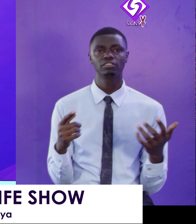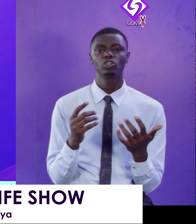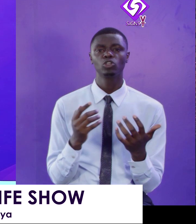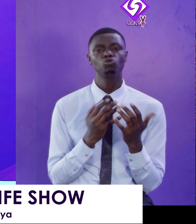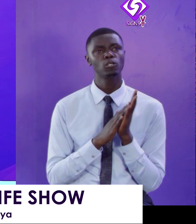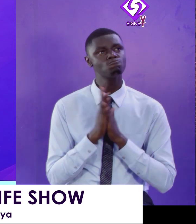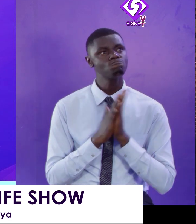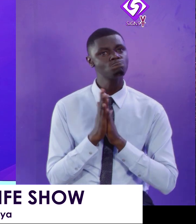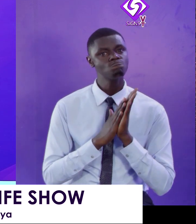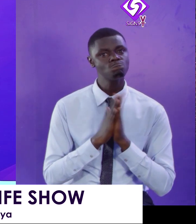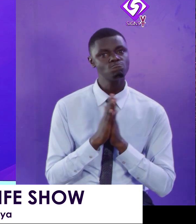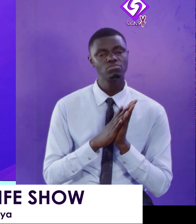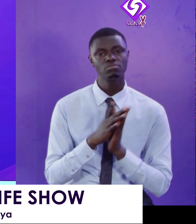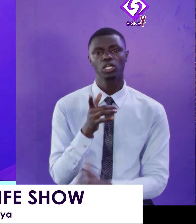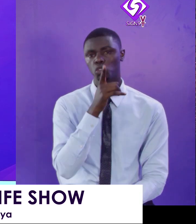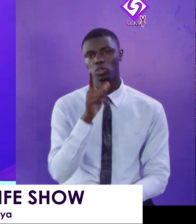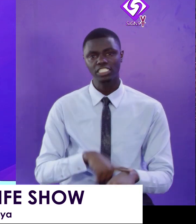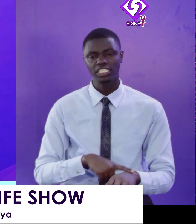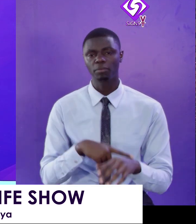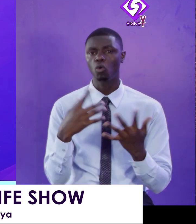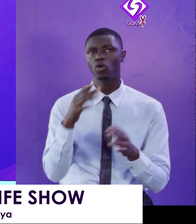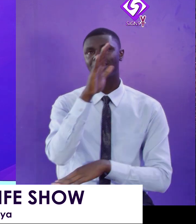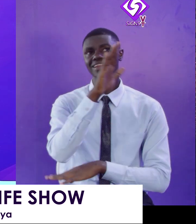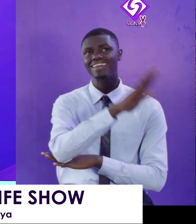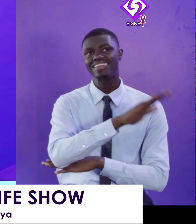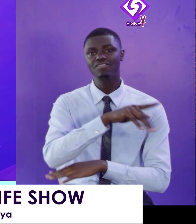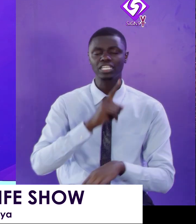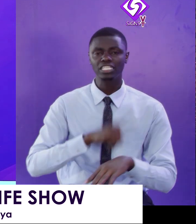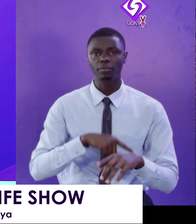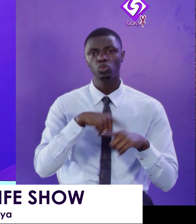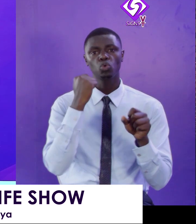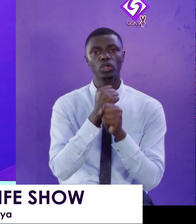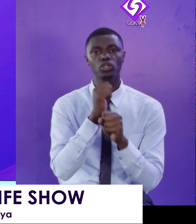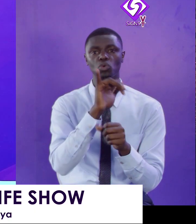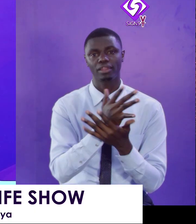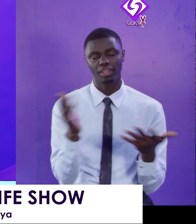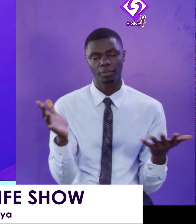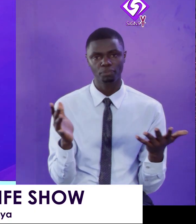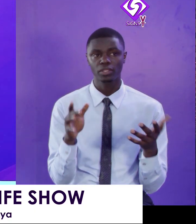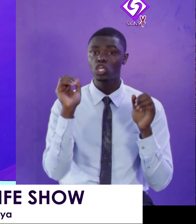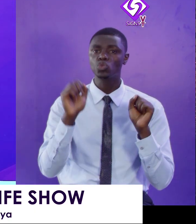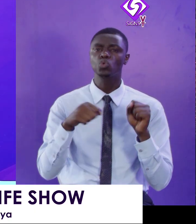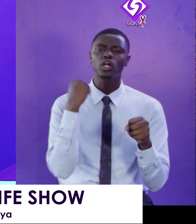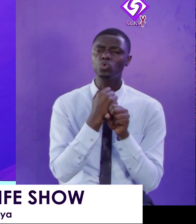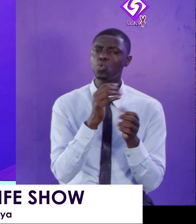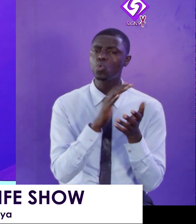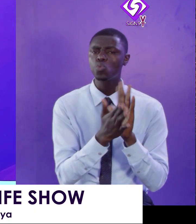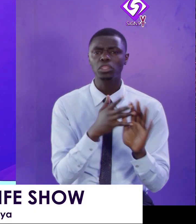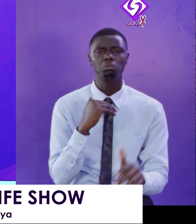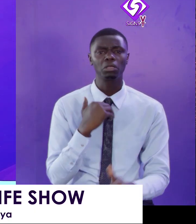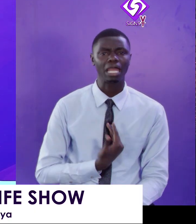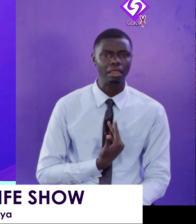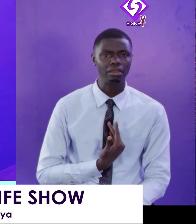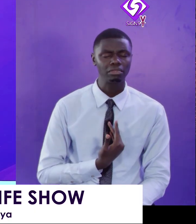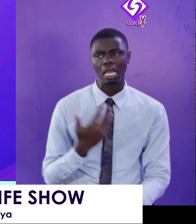evening time to go and do that thing. More often than not, that is what you can do without getting tired. That